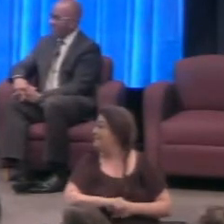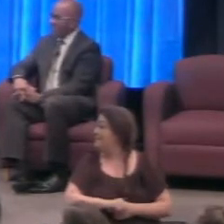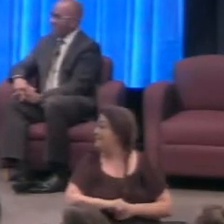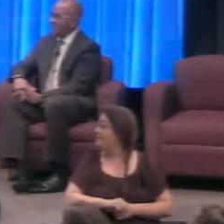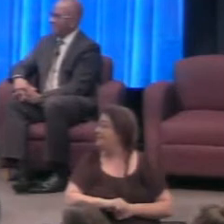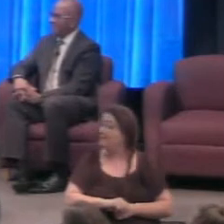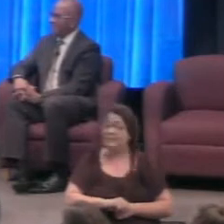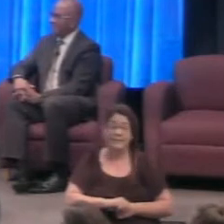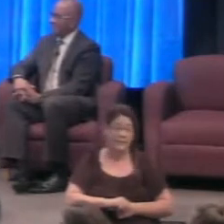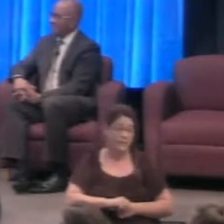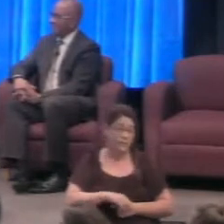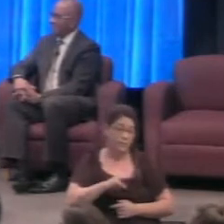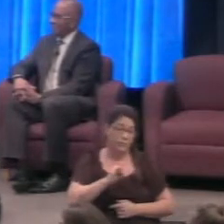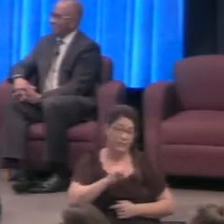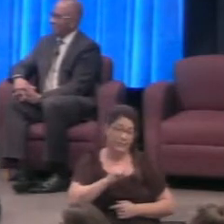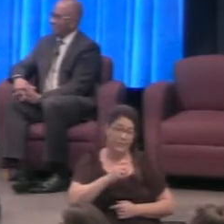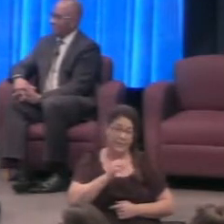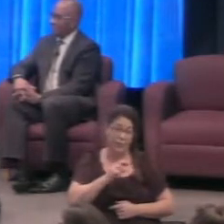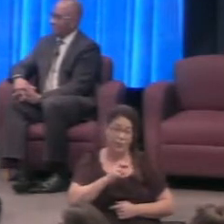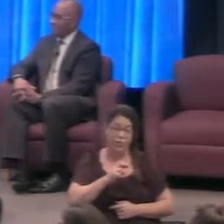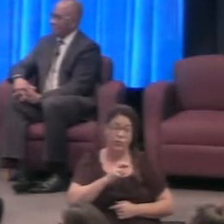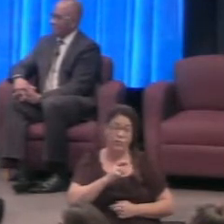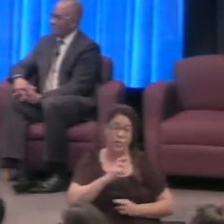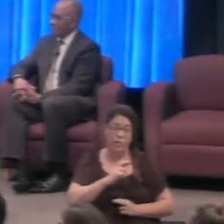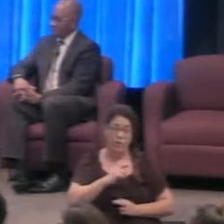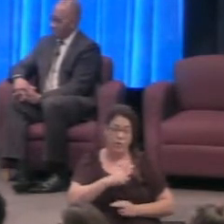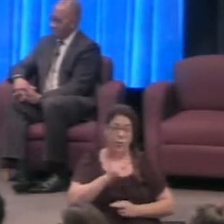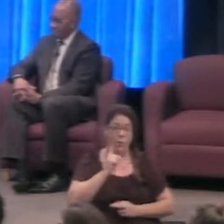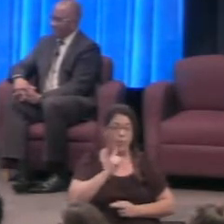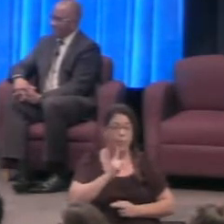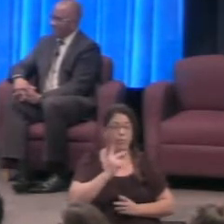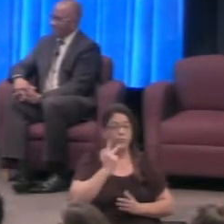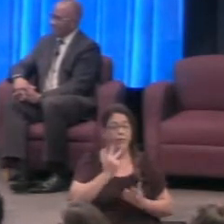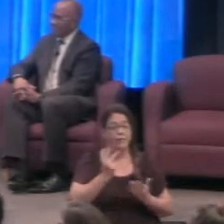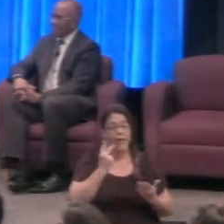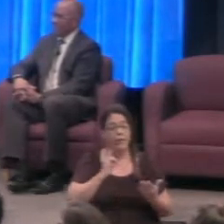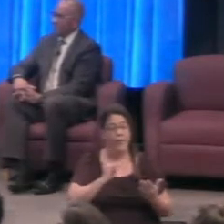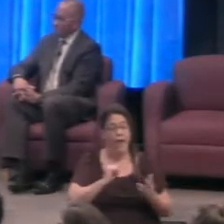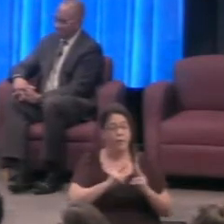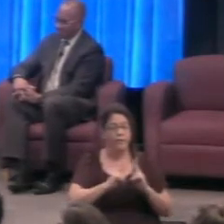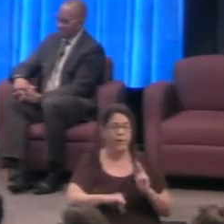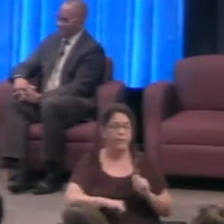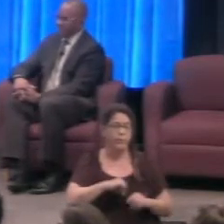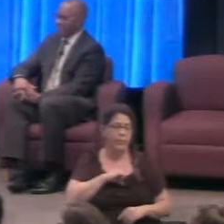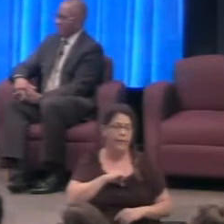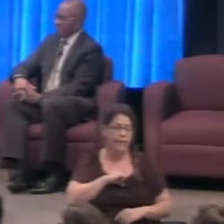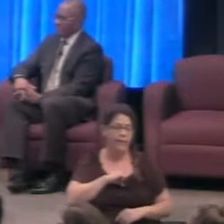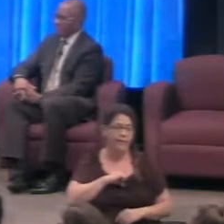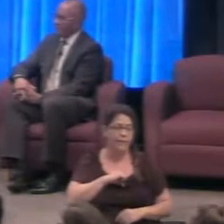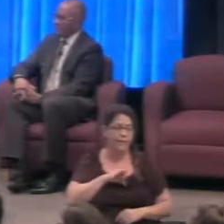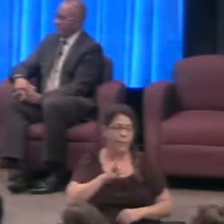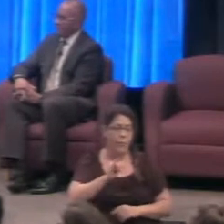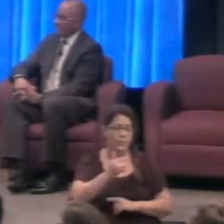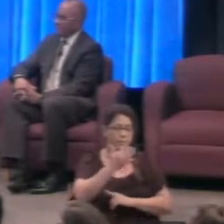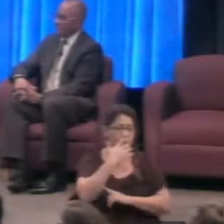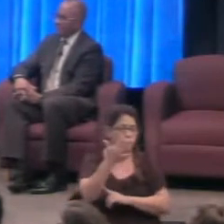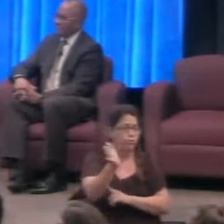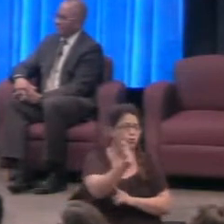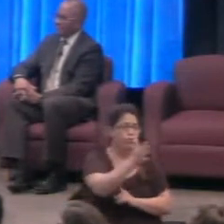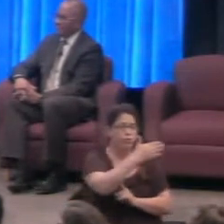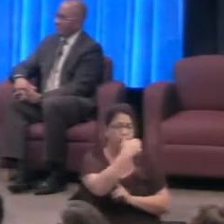So, Miss Miller, I want you to know, and hopefully you will reflect upon that with great pride. Those colors continue to